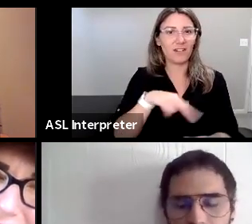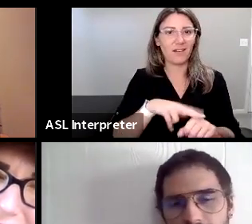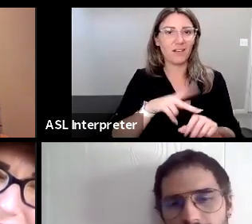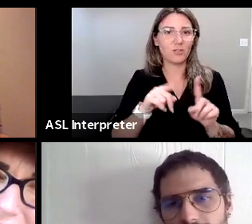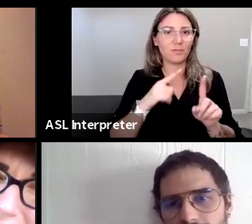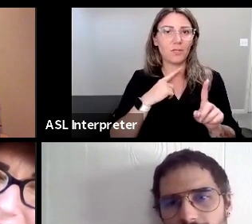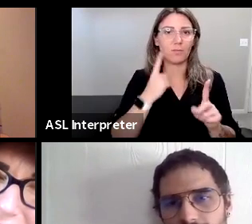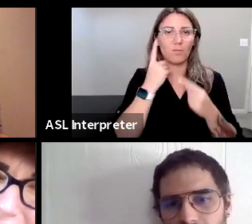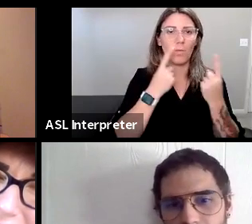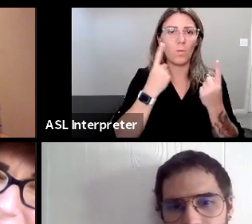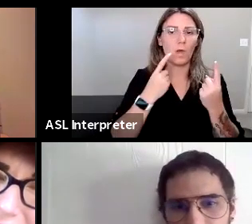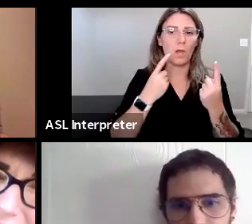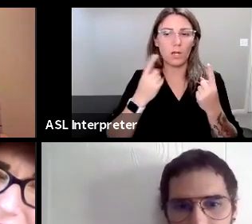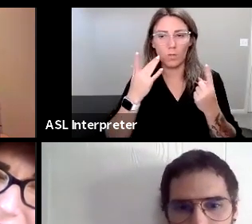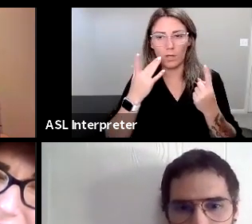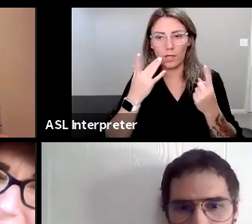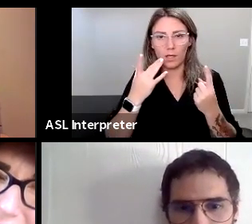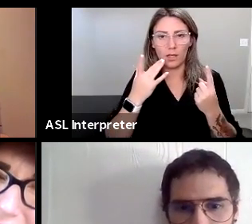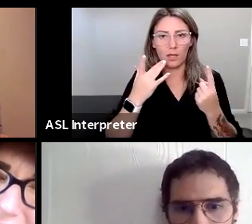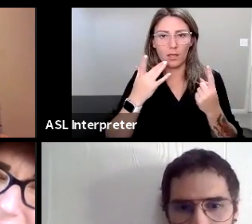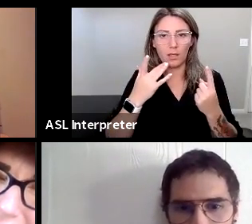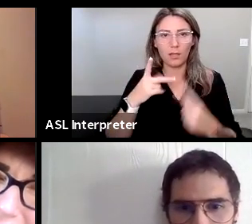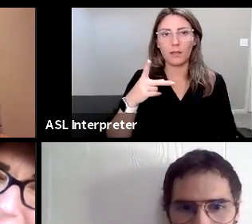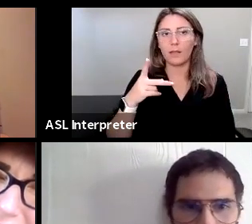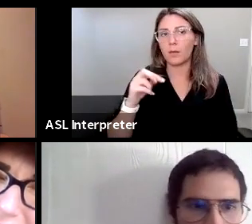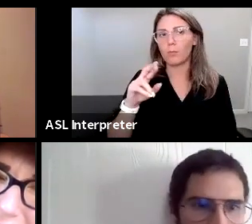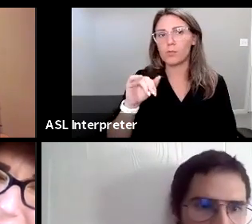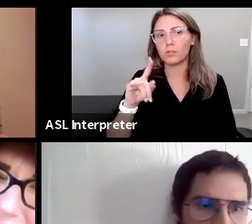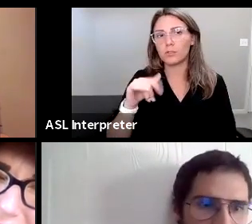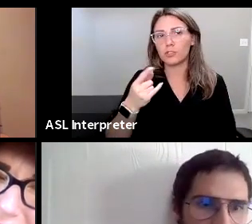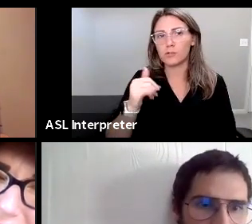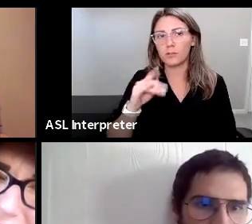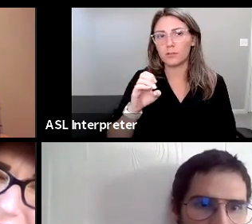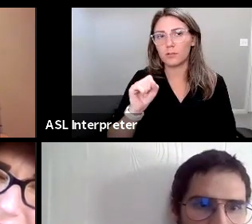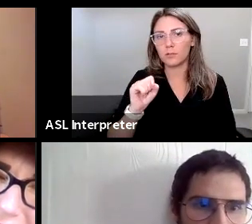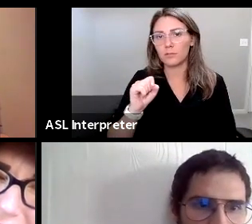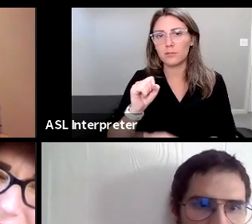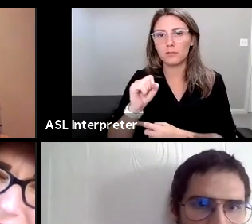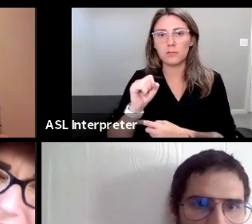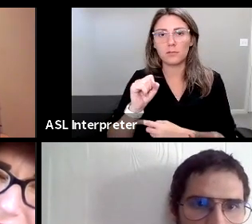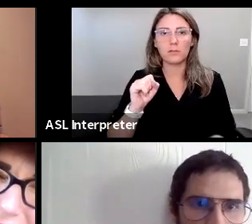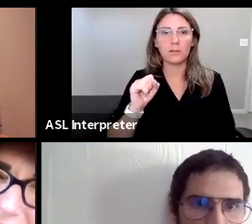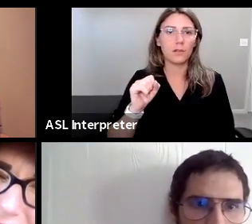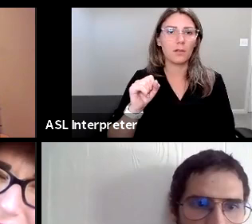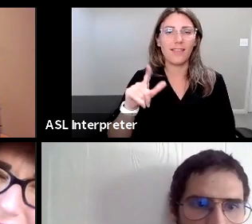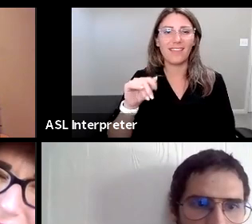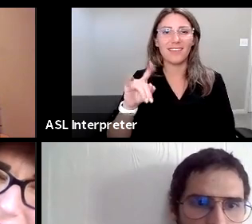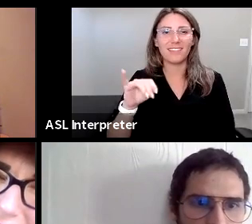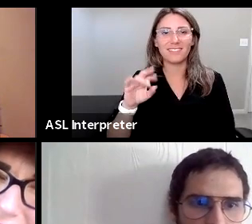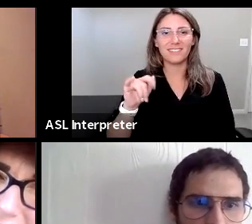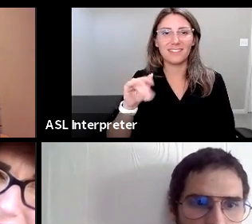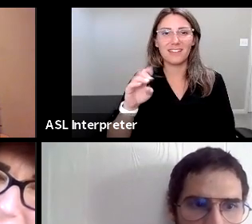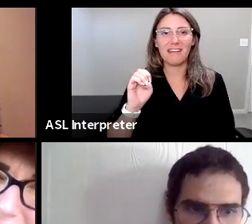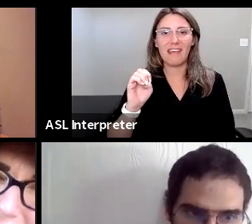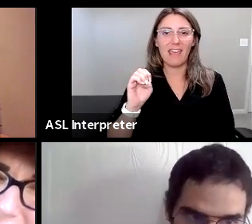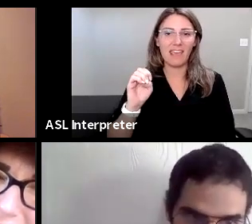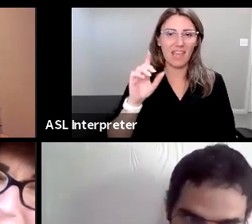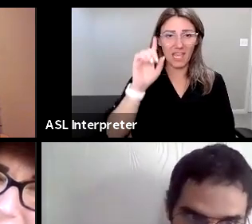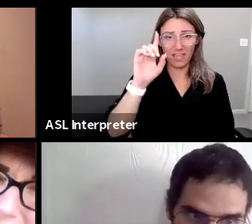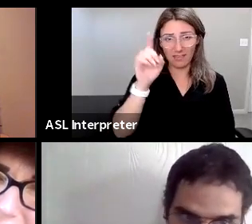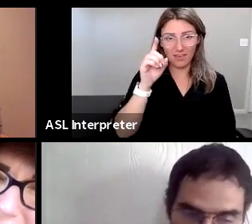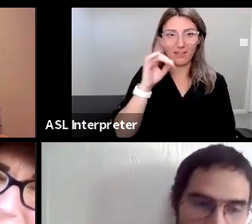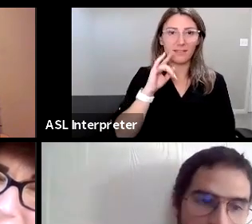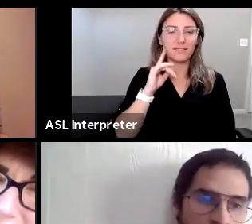wonder while we're speaking Portuguese or Spanish, if we could use like Latine, right? Because that's a sound we could